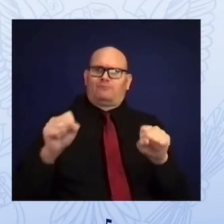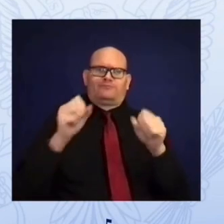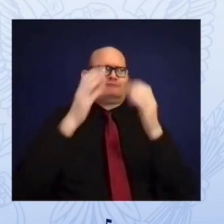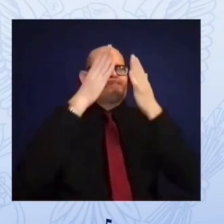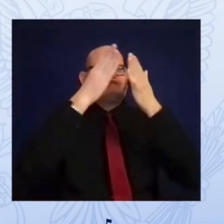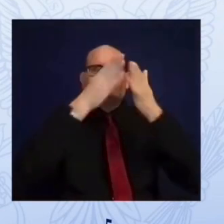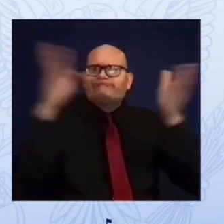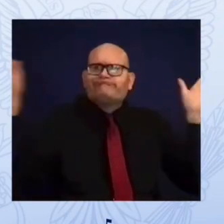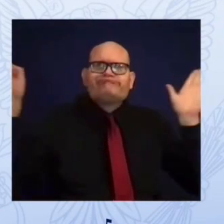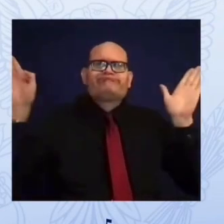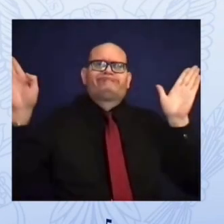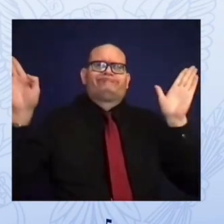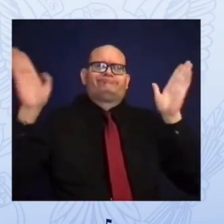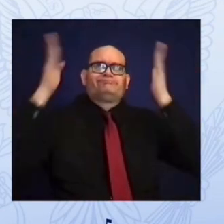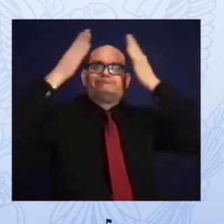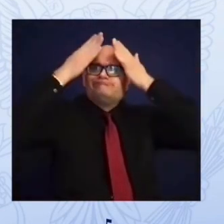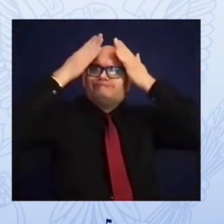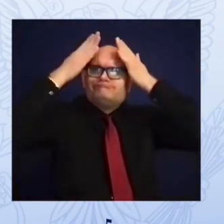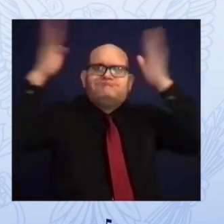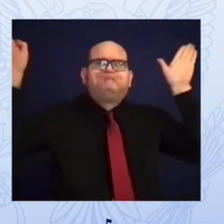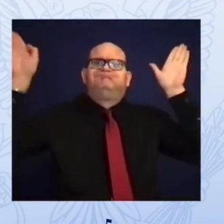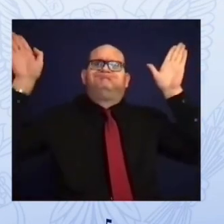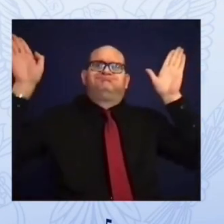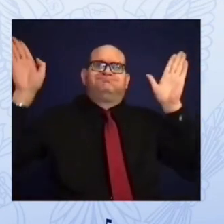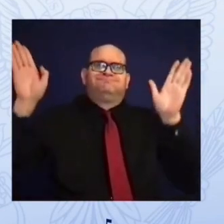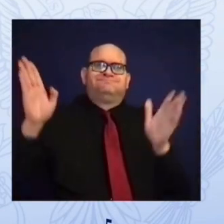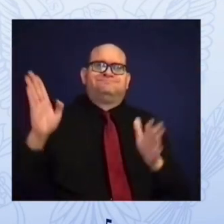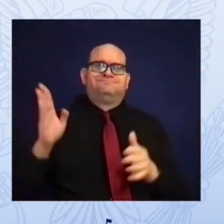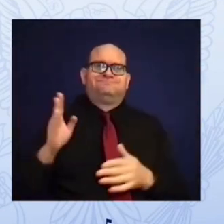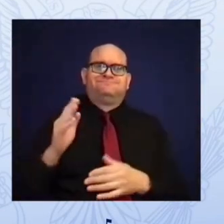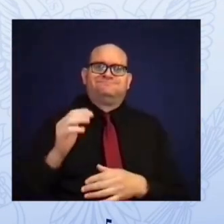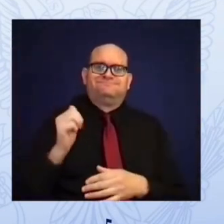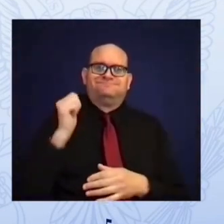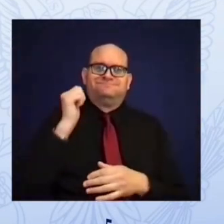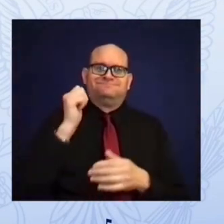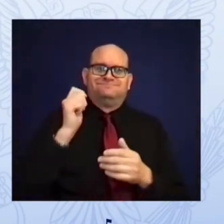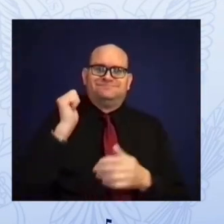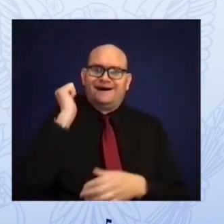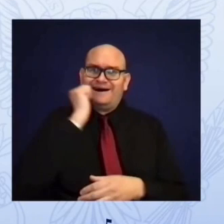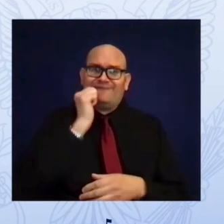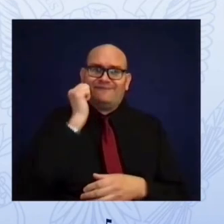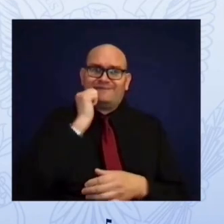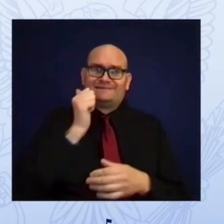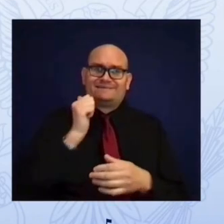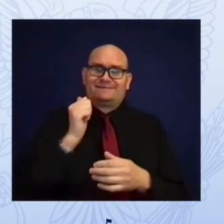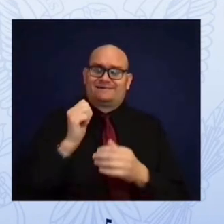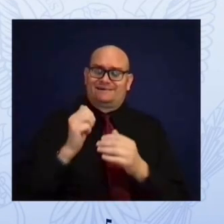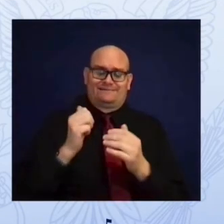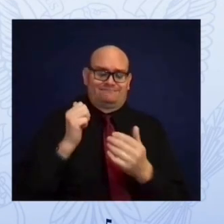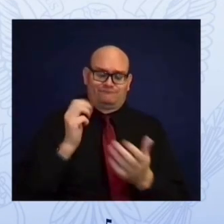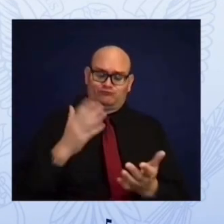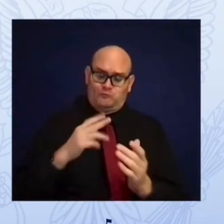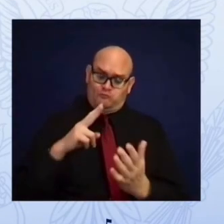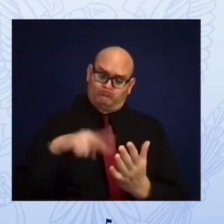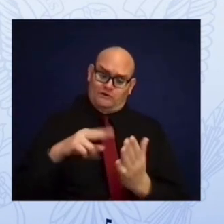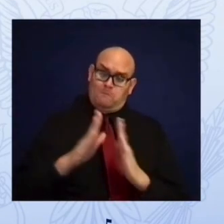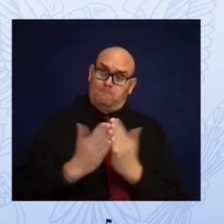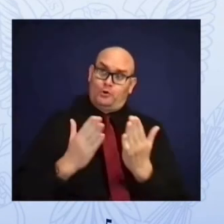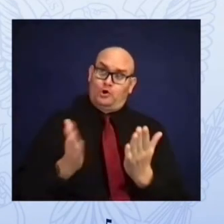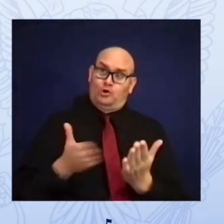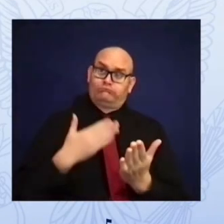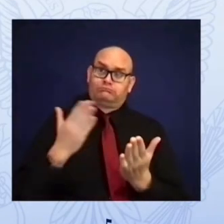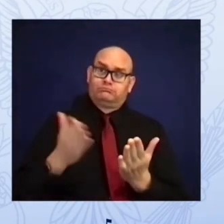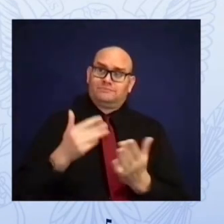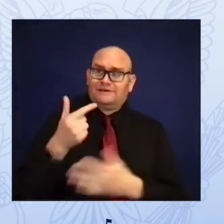you give every day. In each book, each new exhibit, each